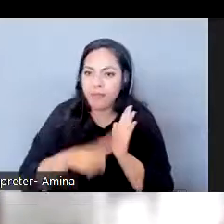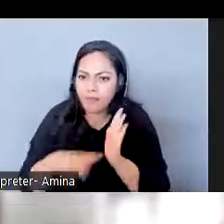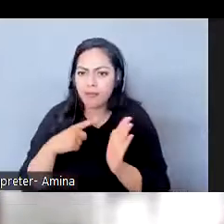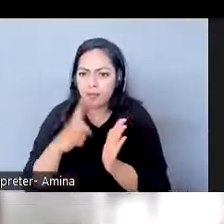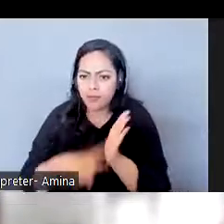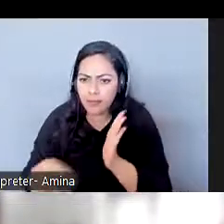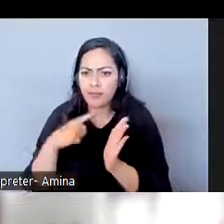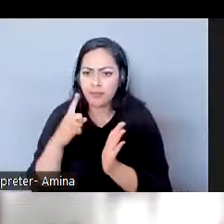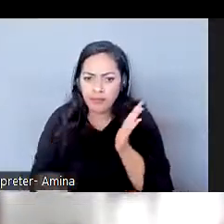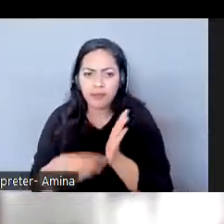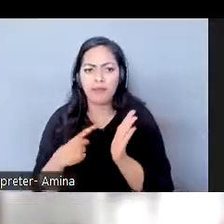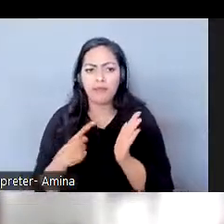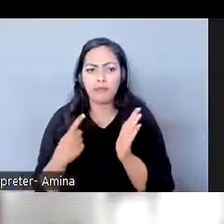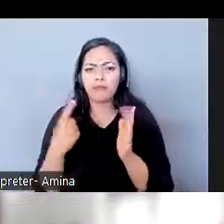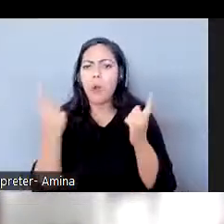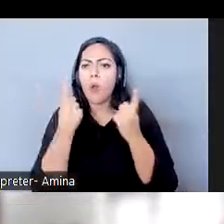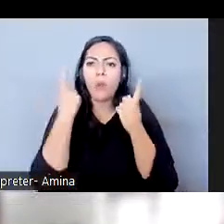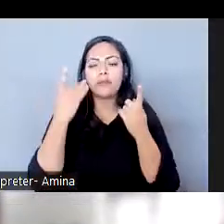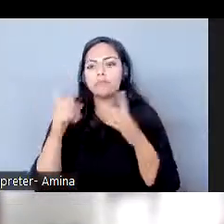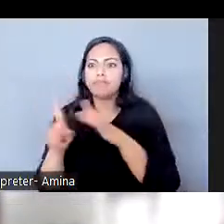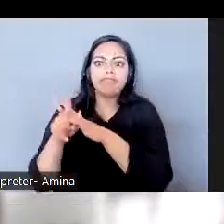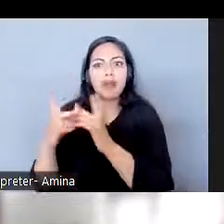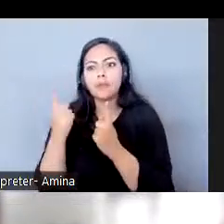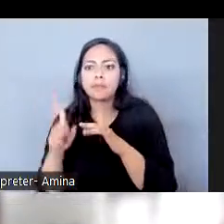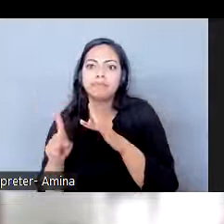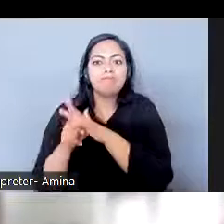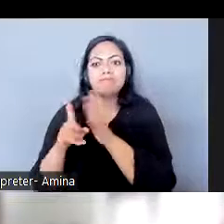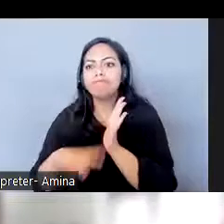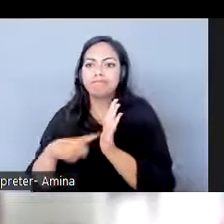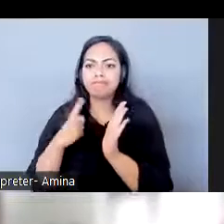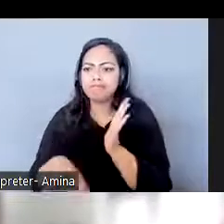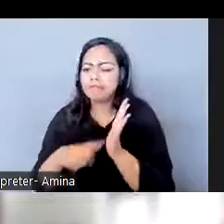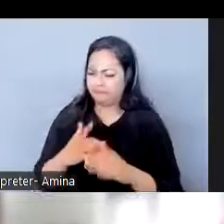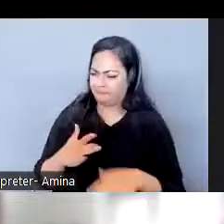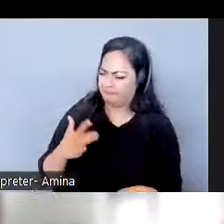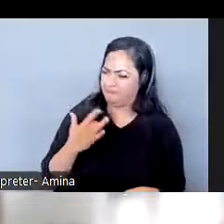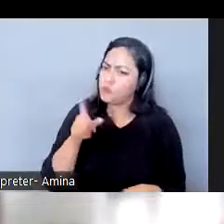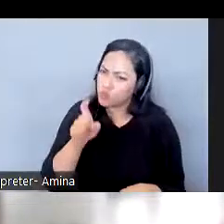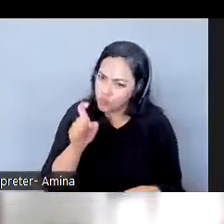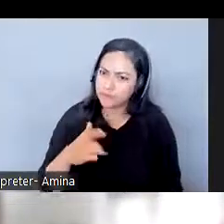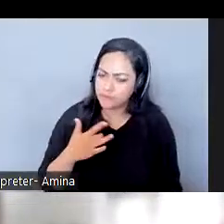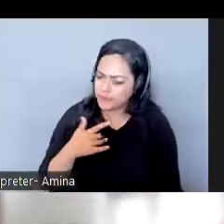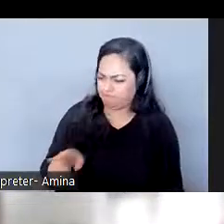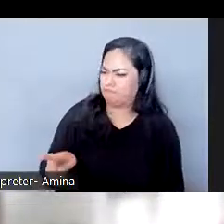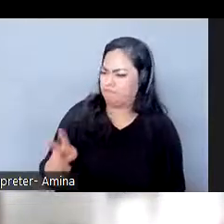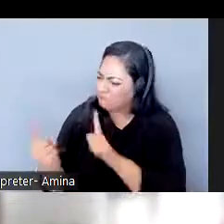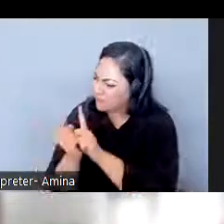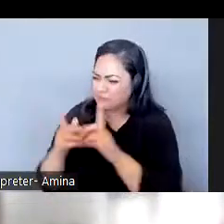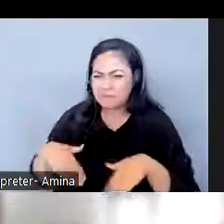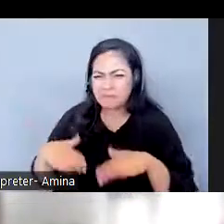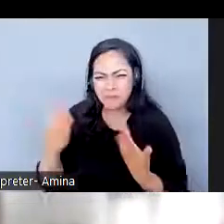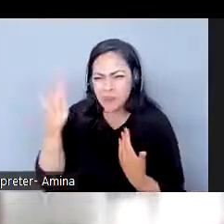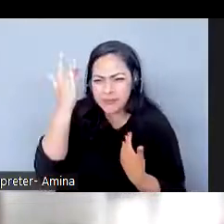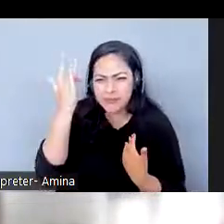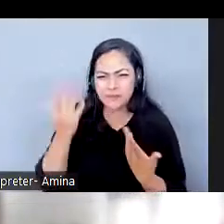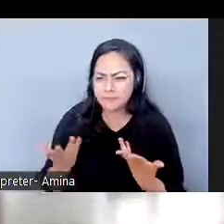One of the tips we have, is the whole sending money thing. as bizarre as this sounds, you may unknowingly